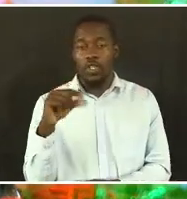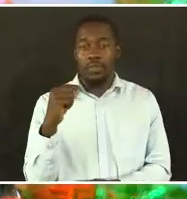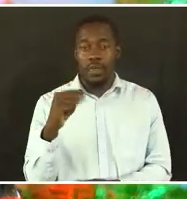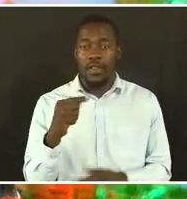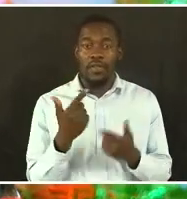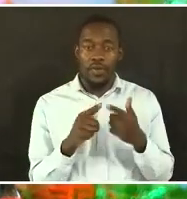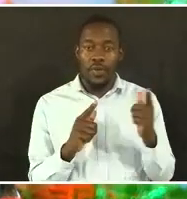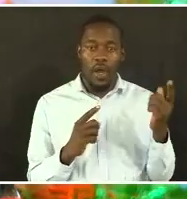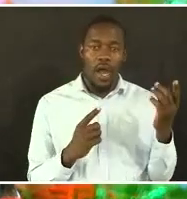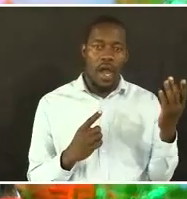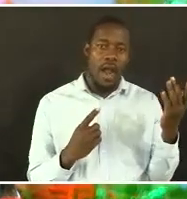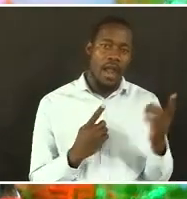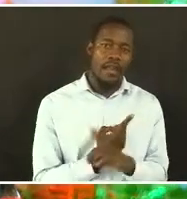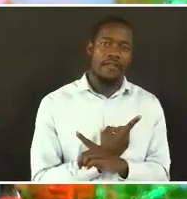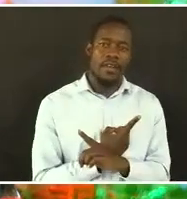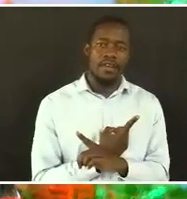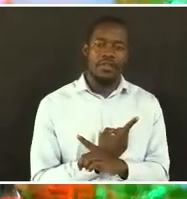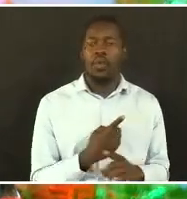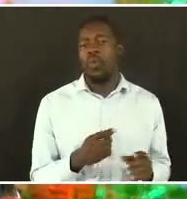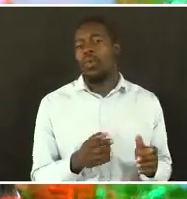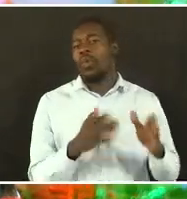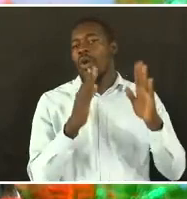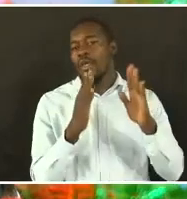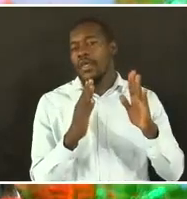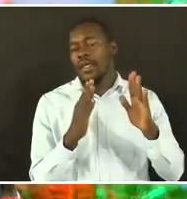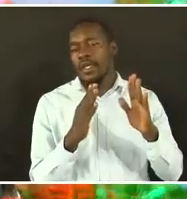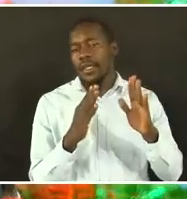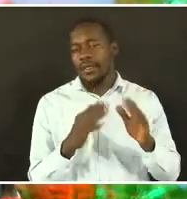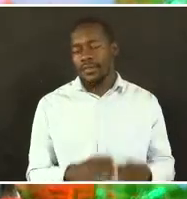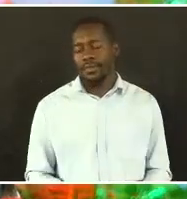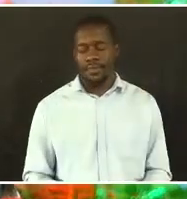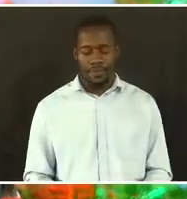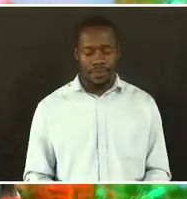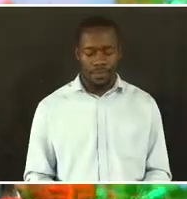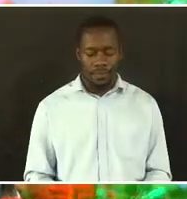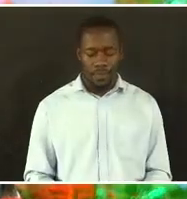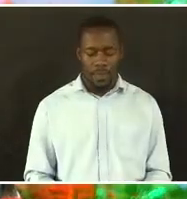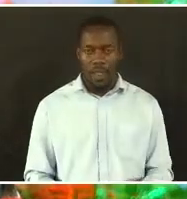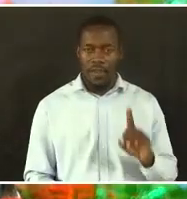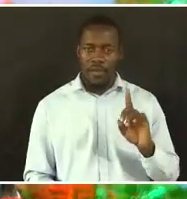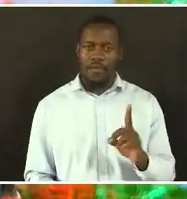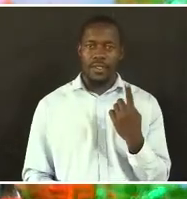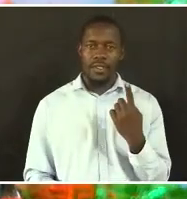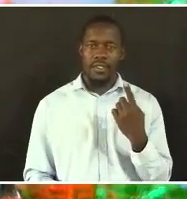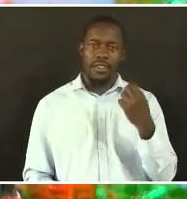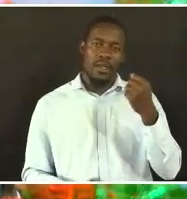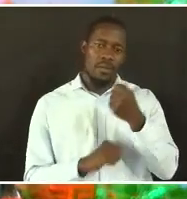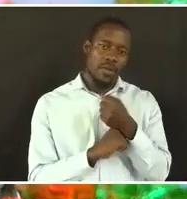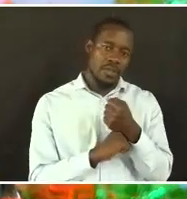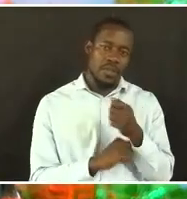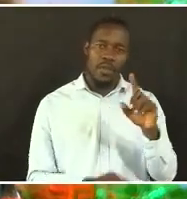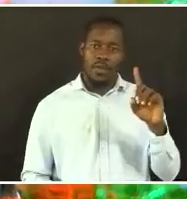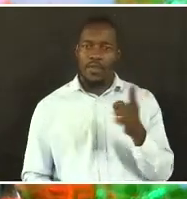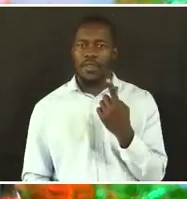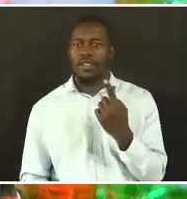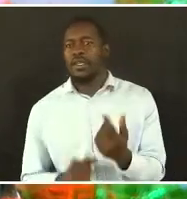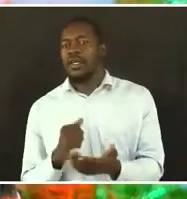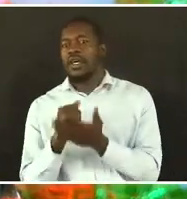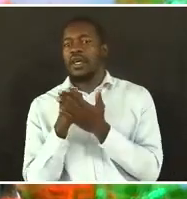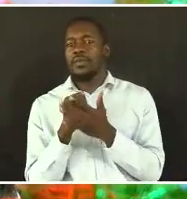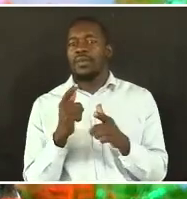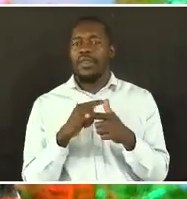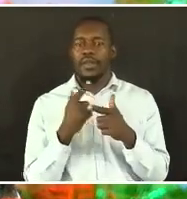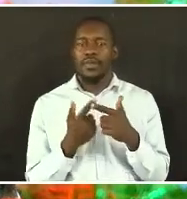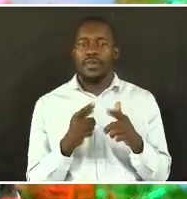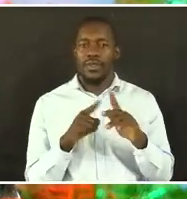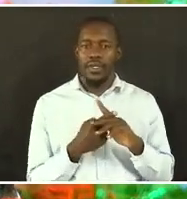what way? Through the channel of, let's address their suffering, which is the illness, as we are able to present